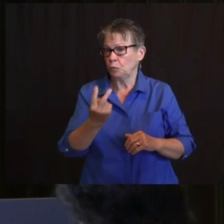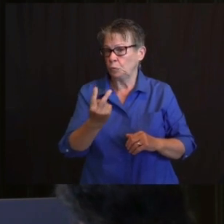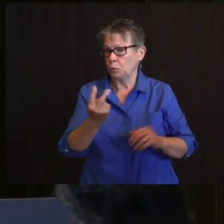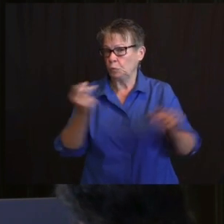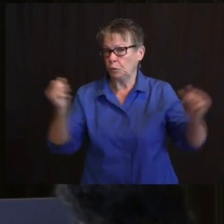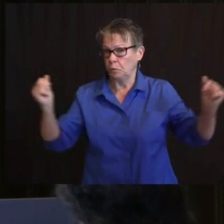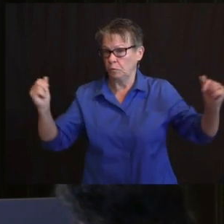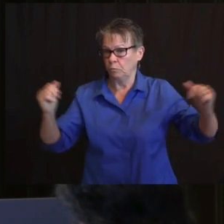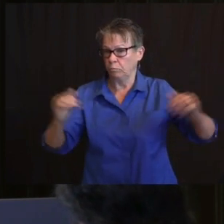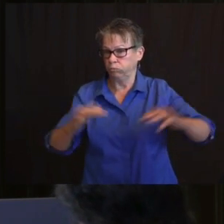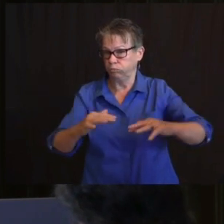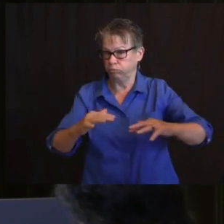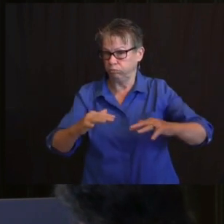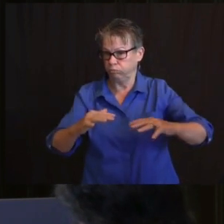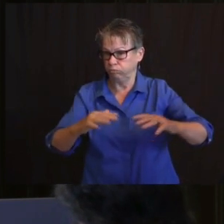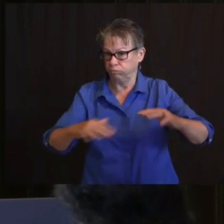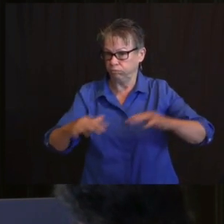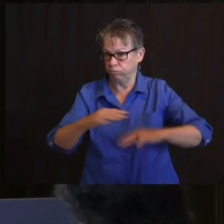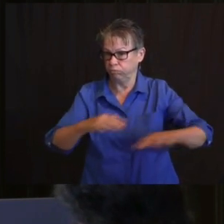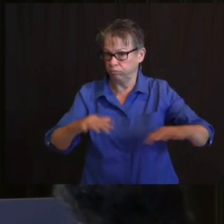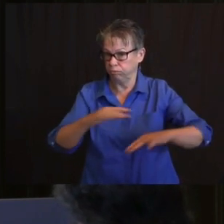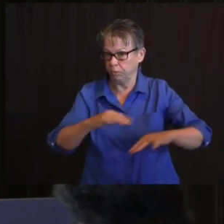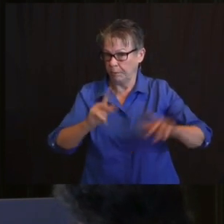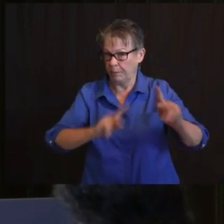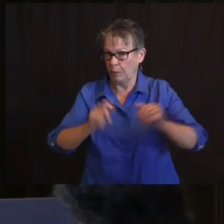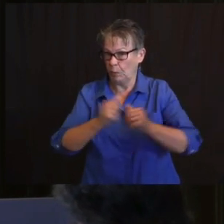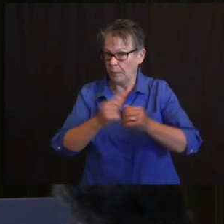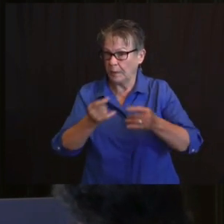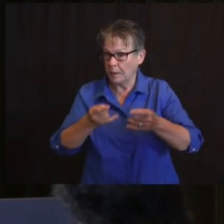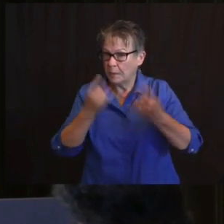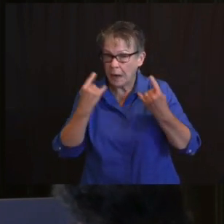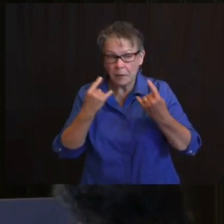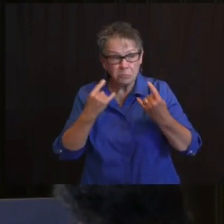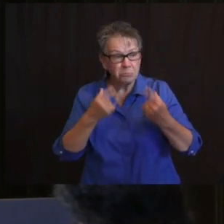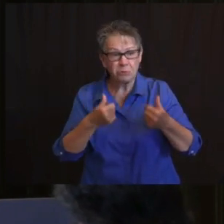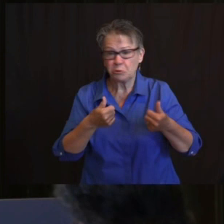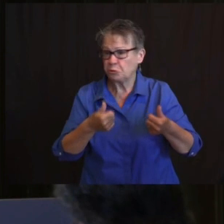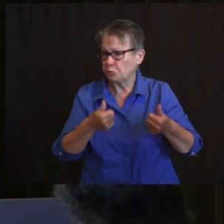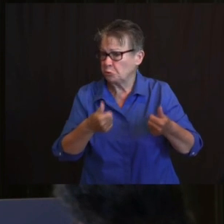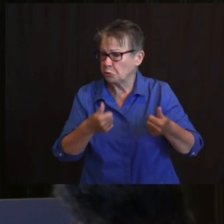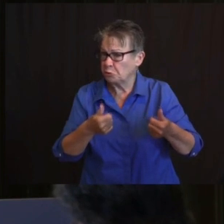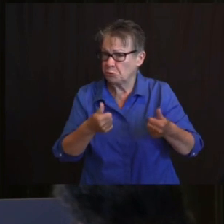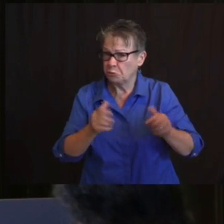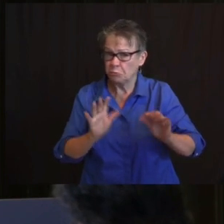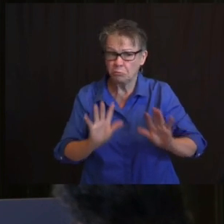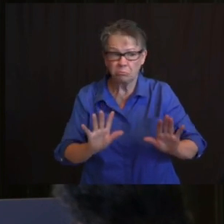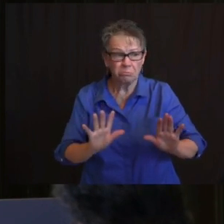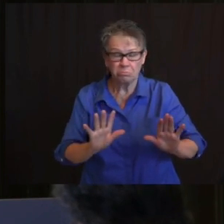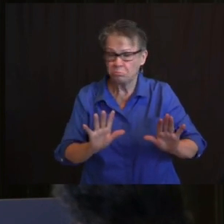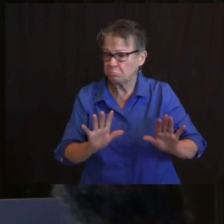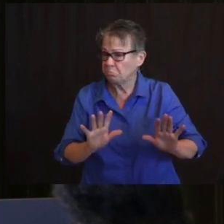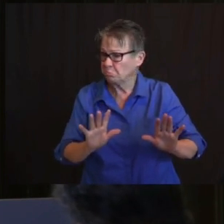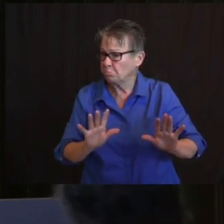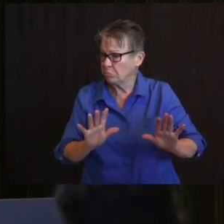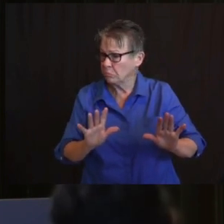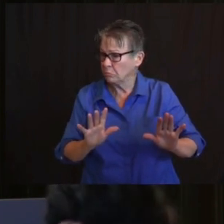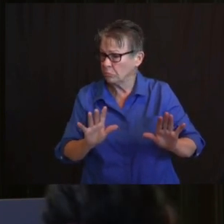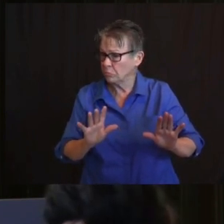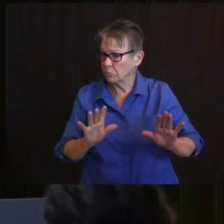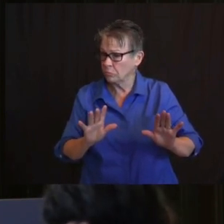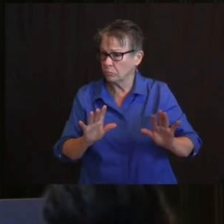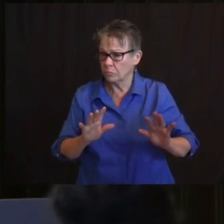Deandra for that one mission, one team approach, and honored to have them on this team as we continue to serve